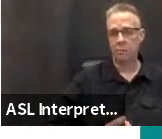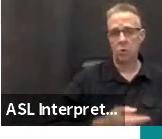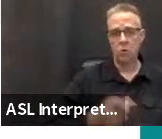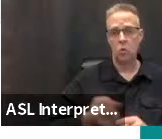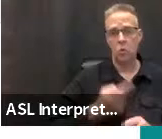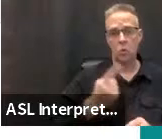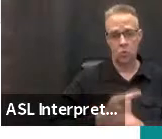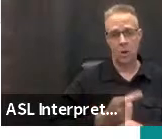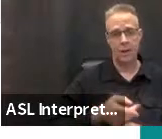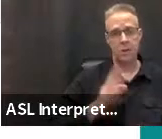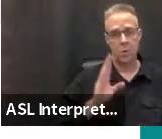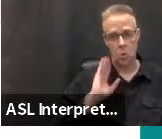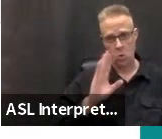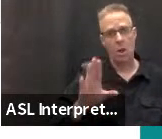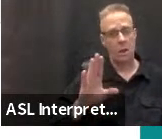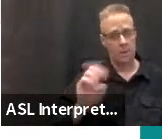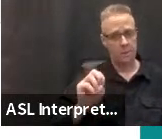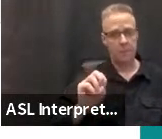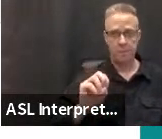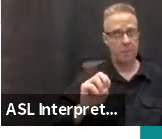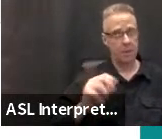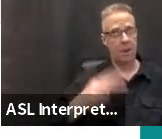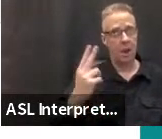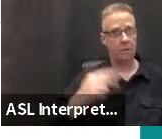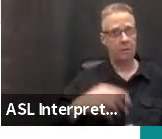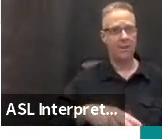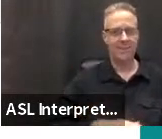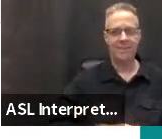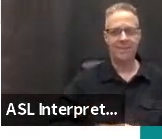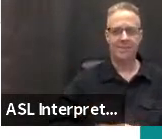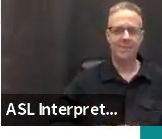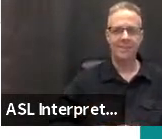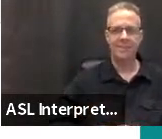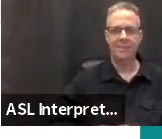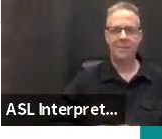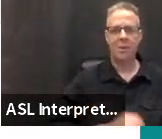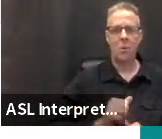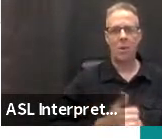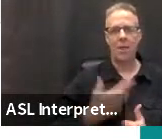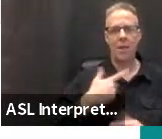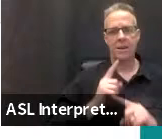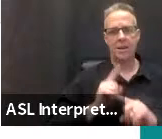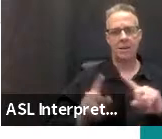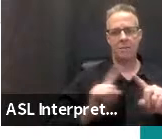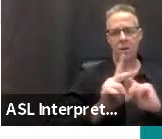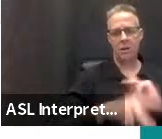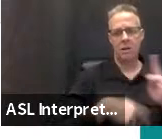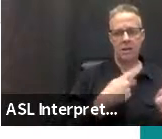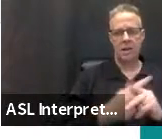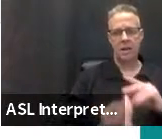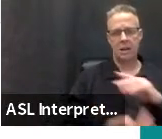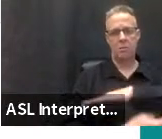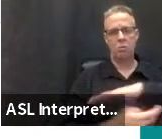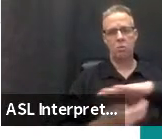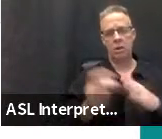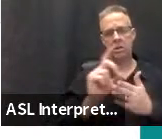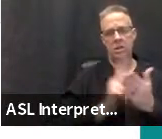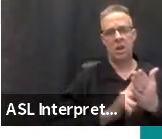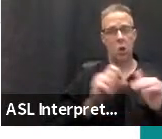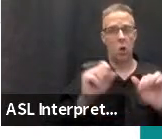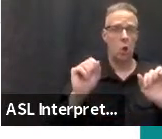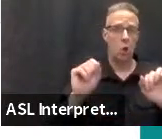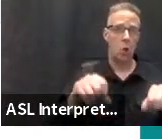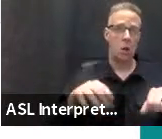it's going to be up there. With the various bridge designs, it could be anywhere